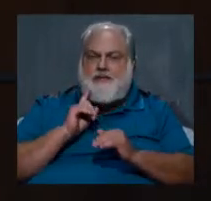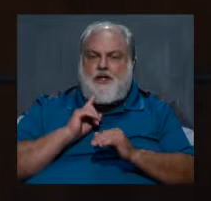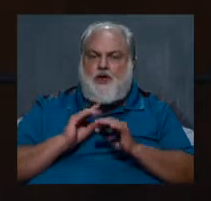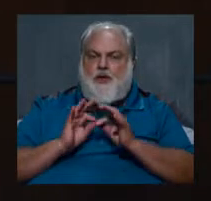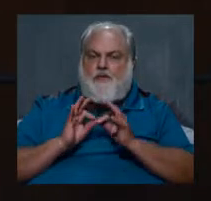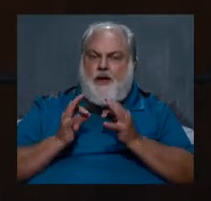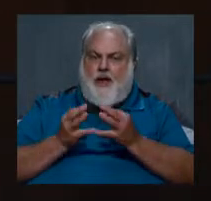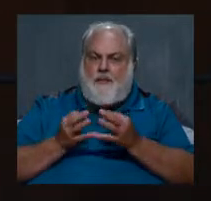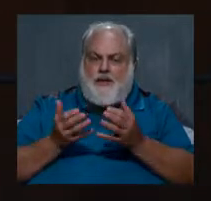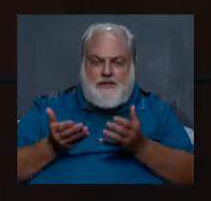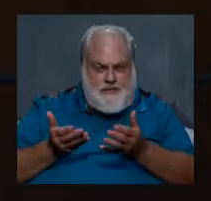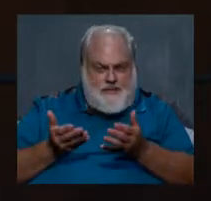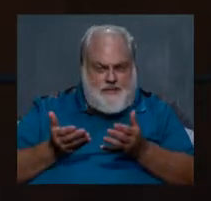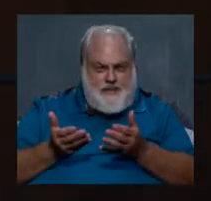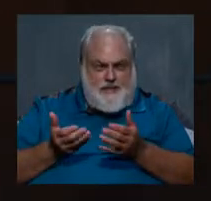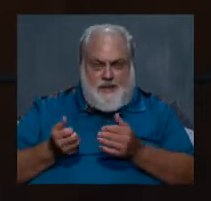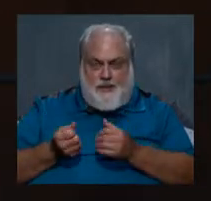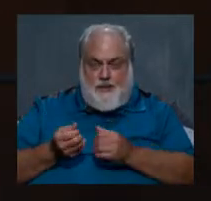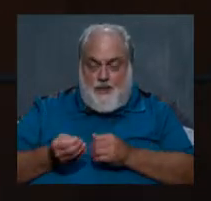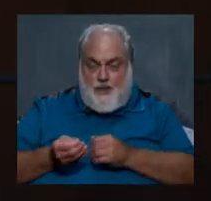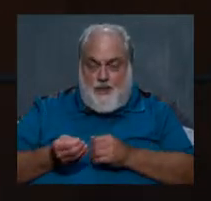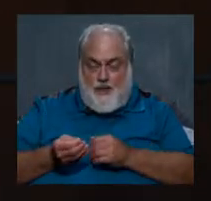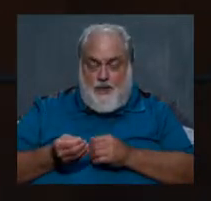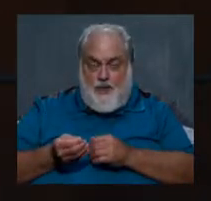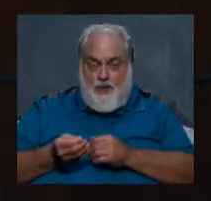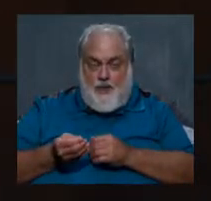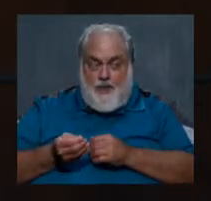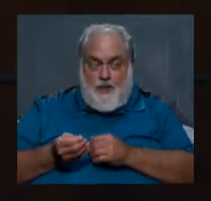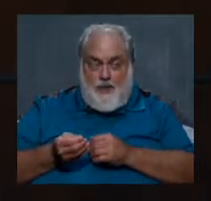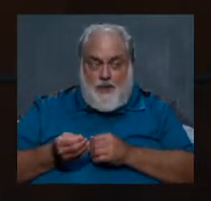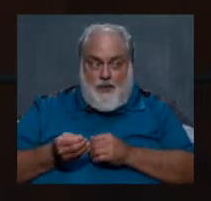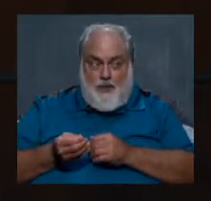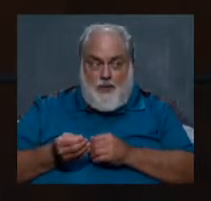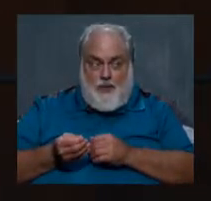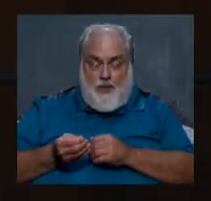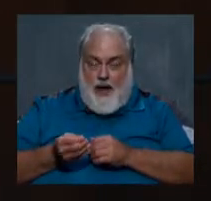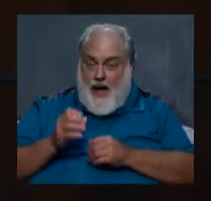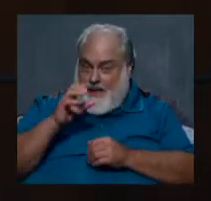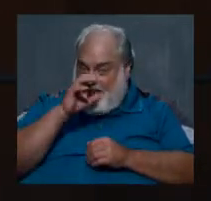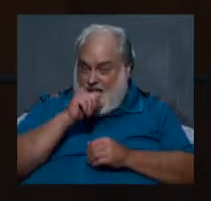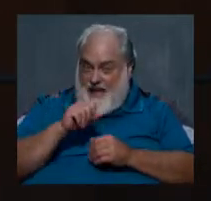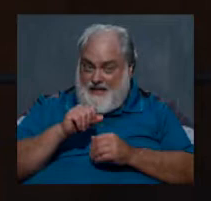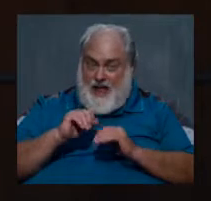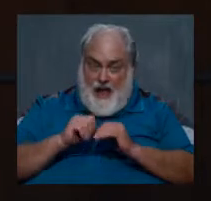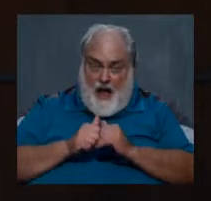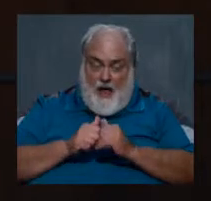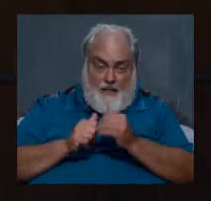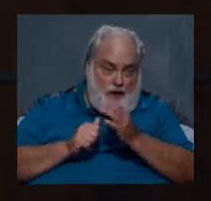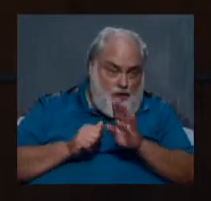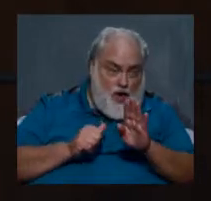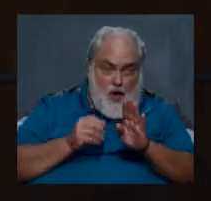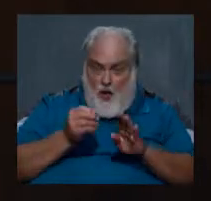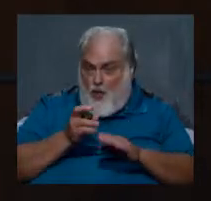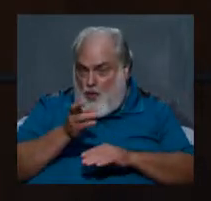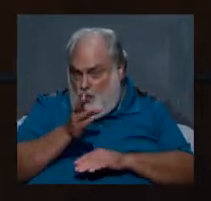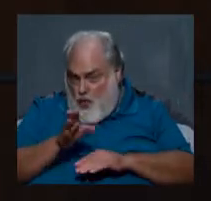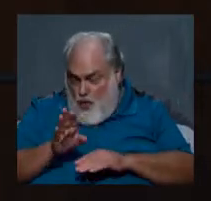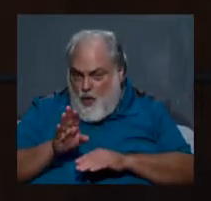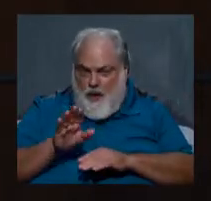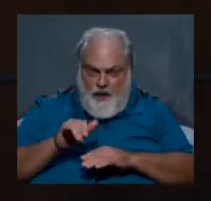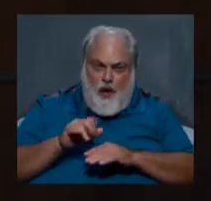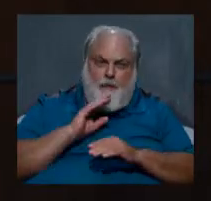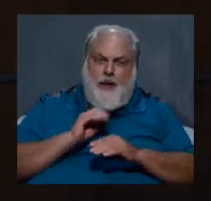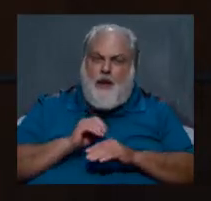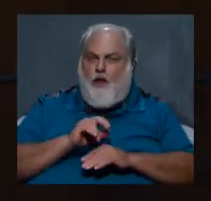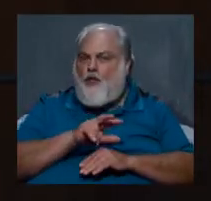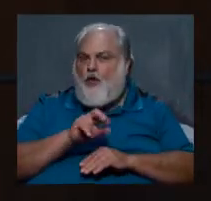residential. If what I'm hearing, if the, I guess the way they turn is different from that ratio, it might could be